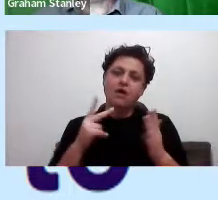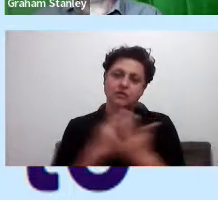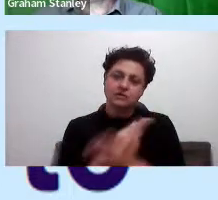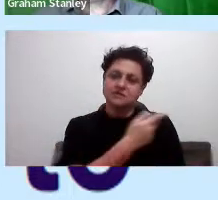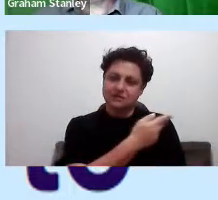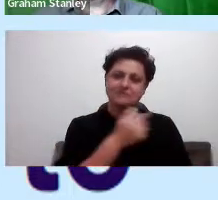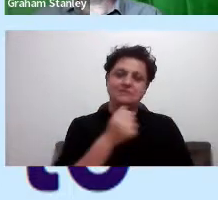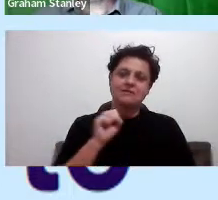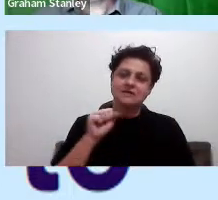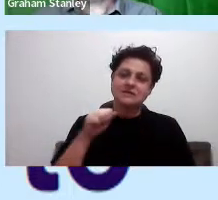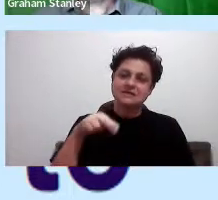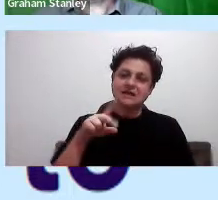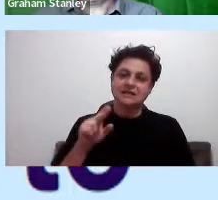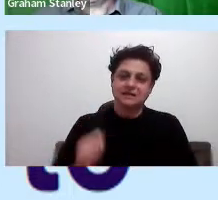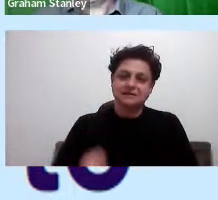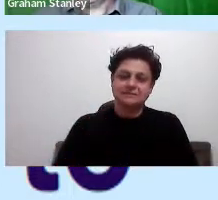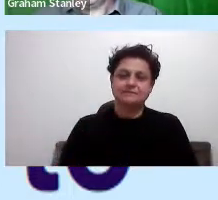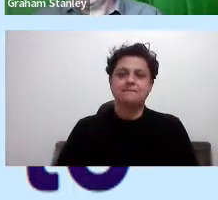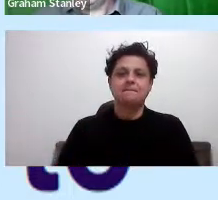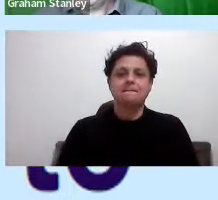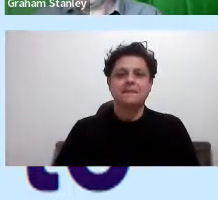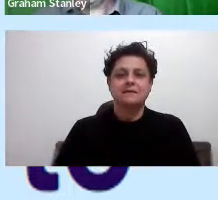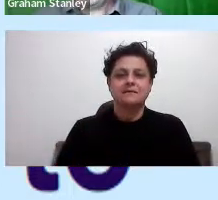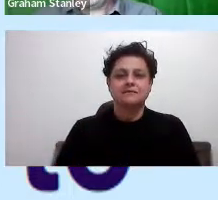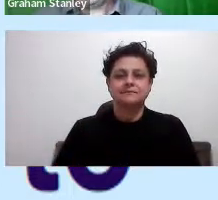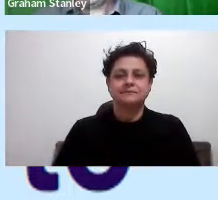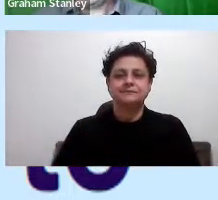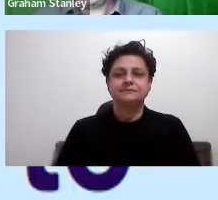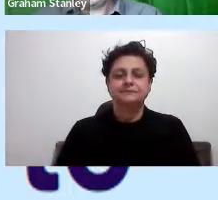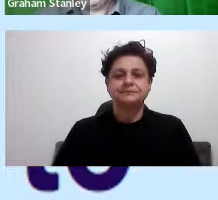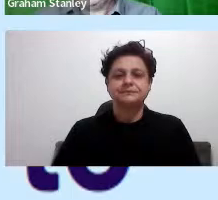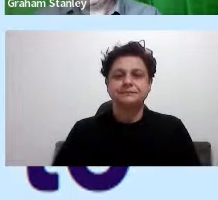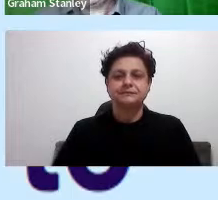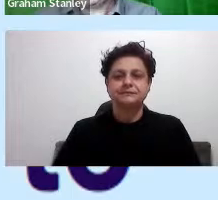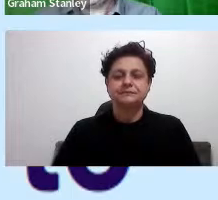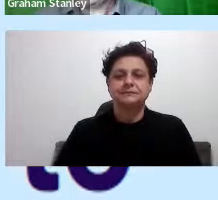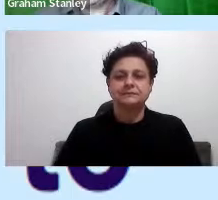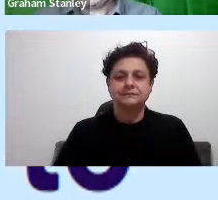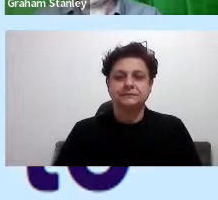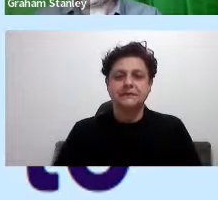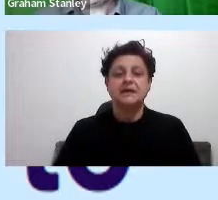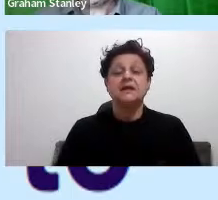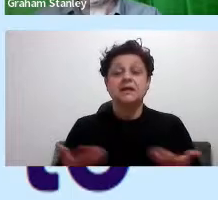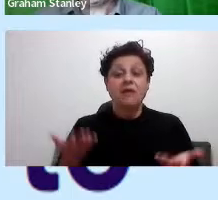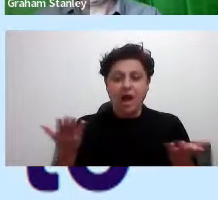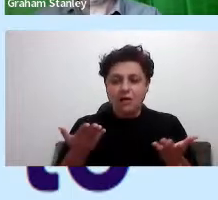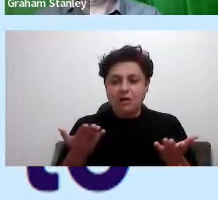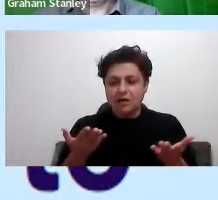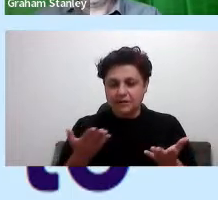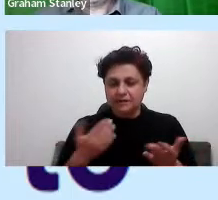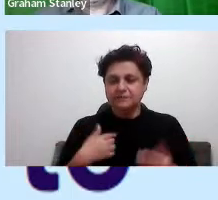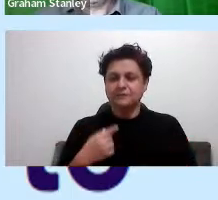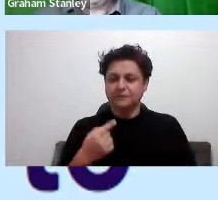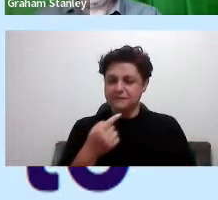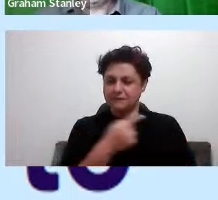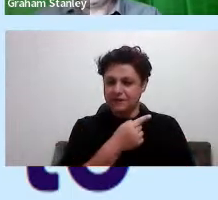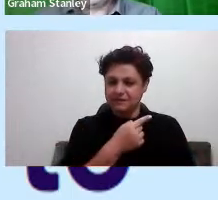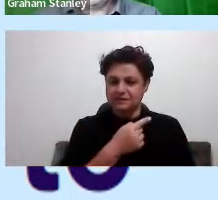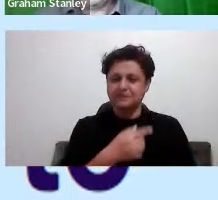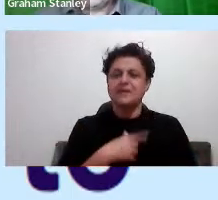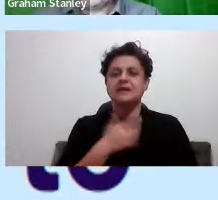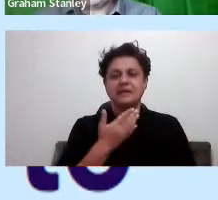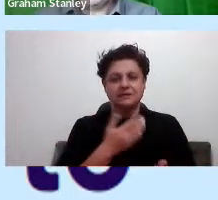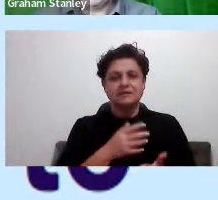Right, so let's look, as the case study suggests, why we need